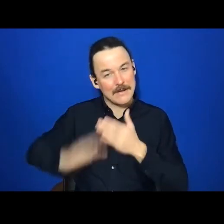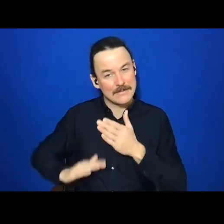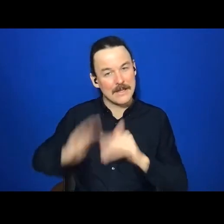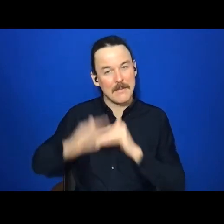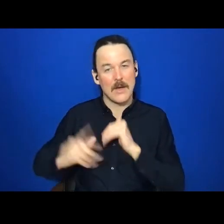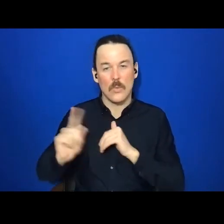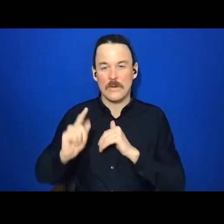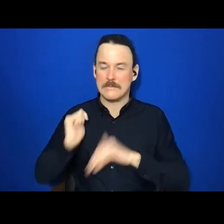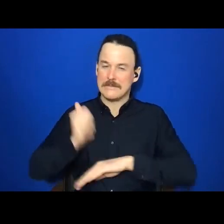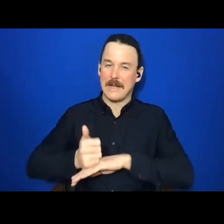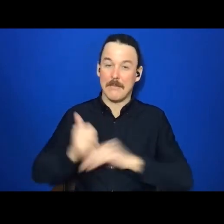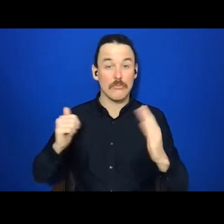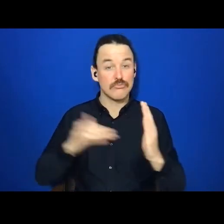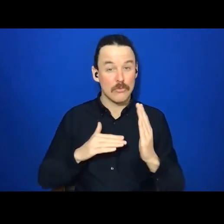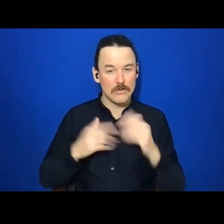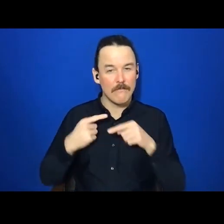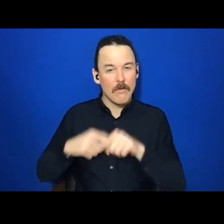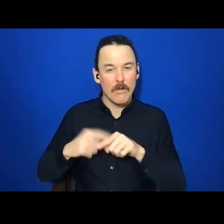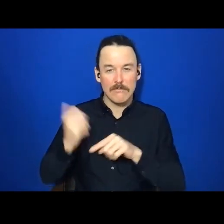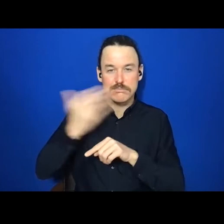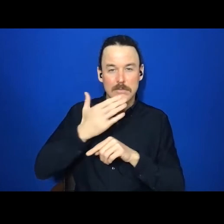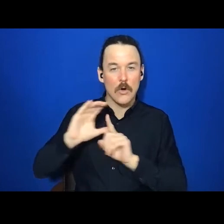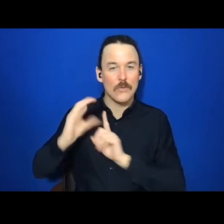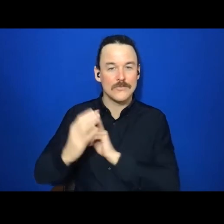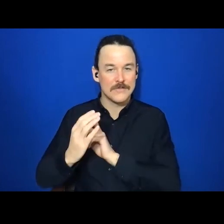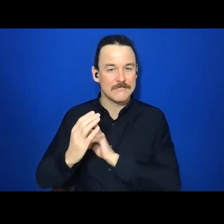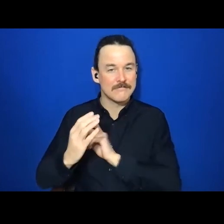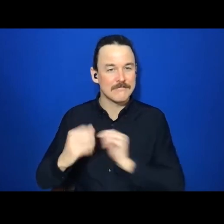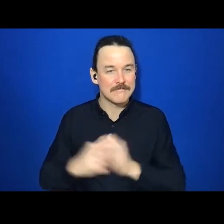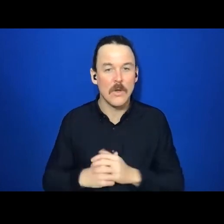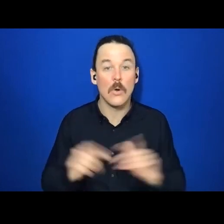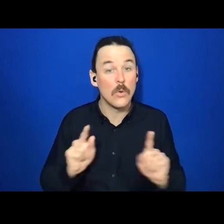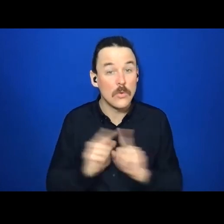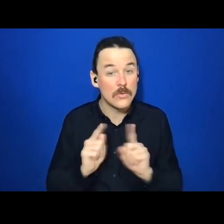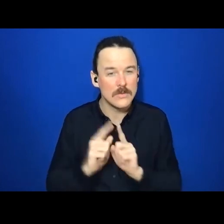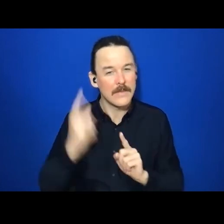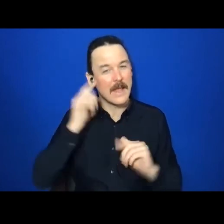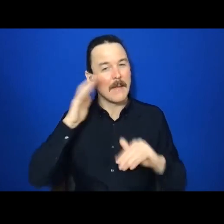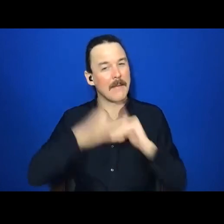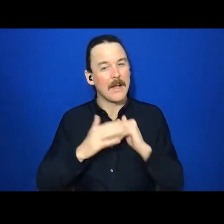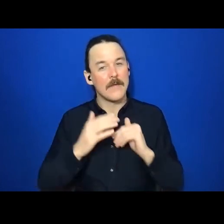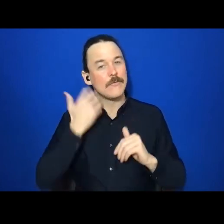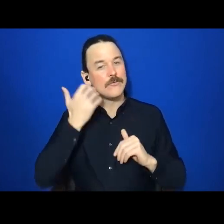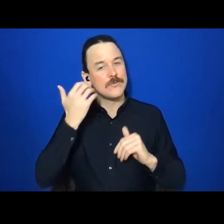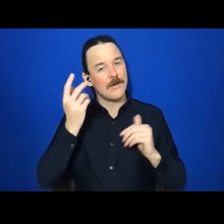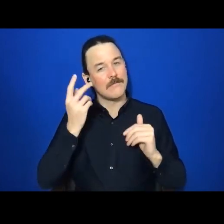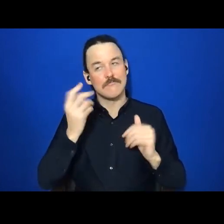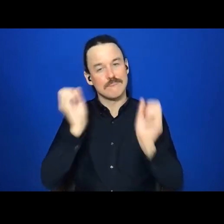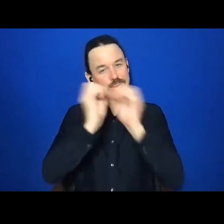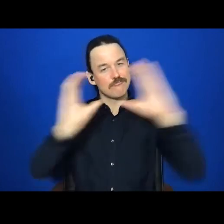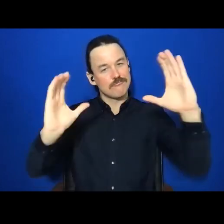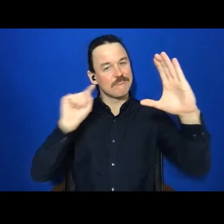as well, and also looking at a vision for the future of policing in New Zealand. And to take us to